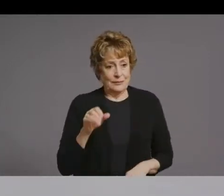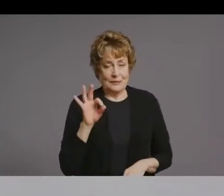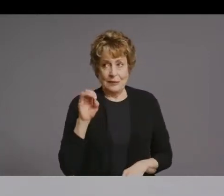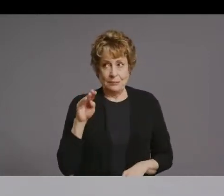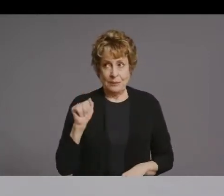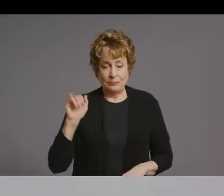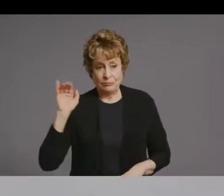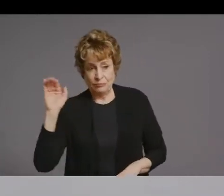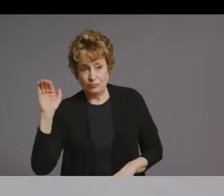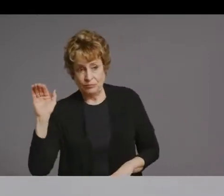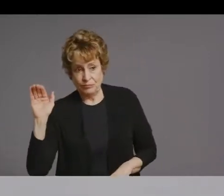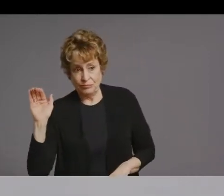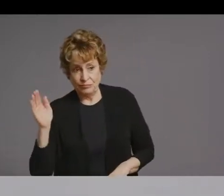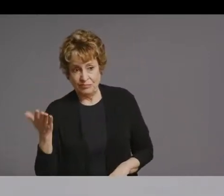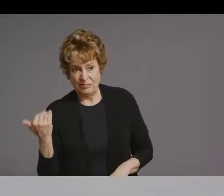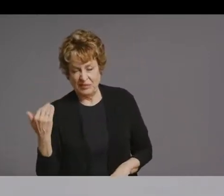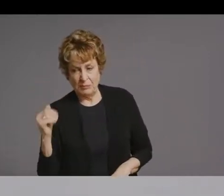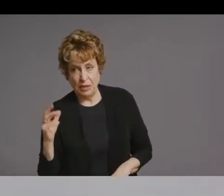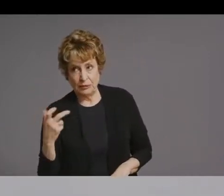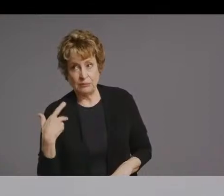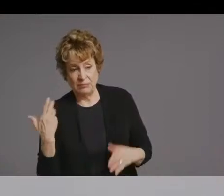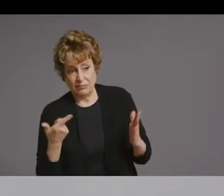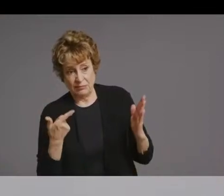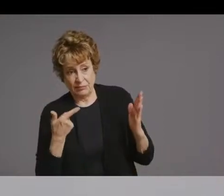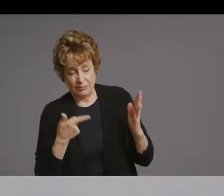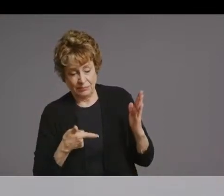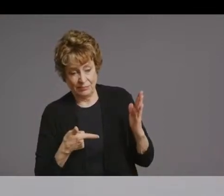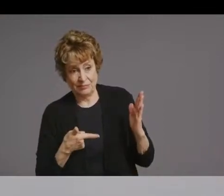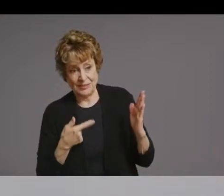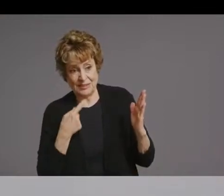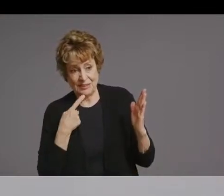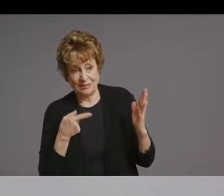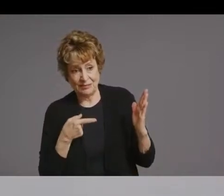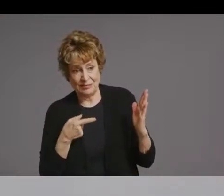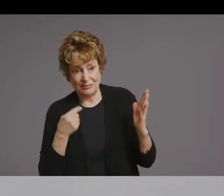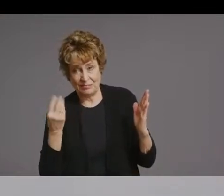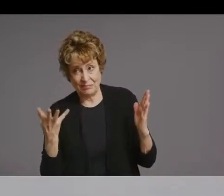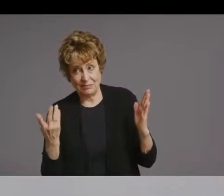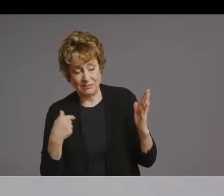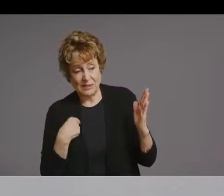agreed to, that they wouldn't use that registration system.